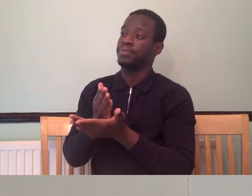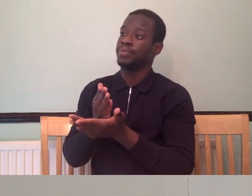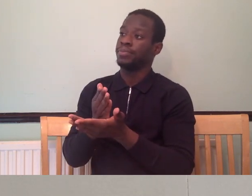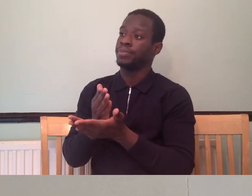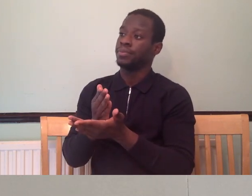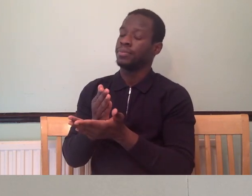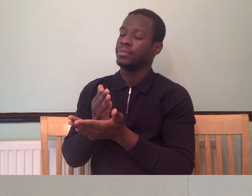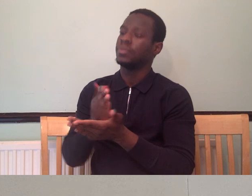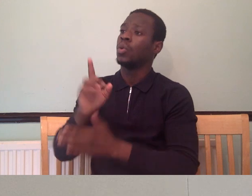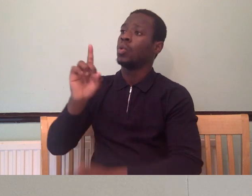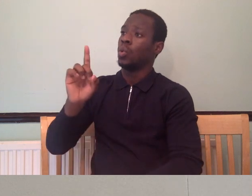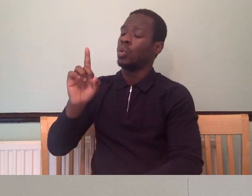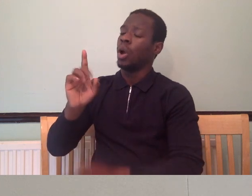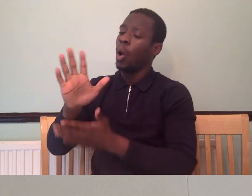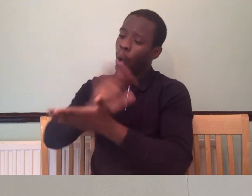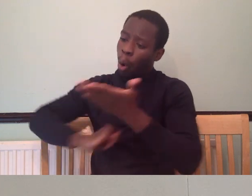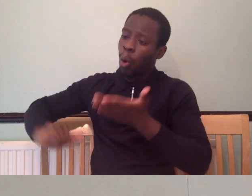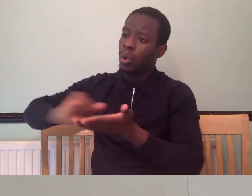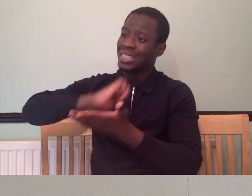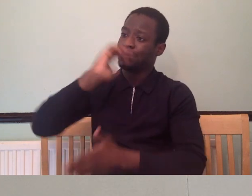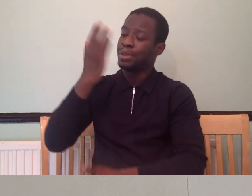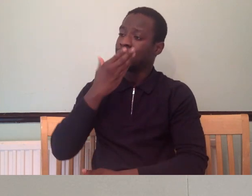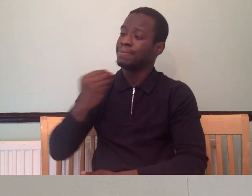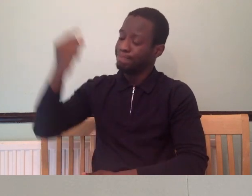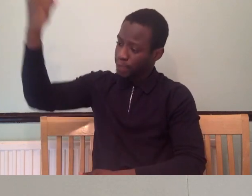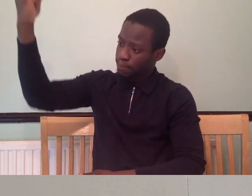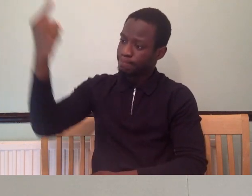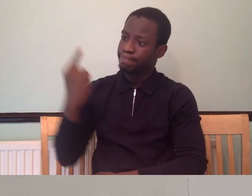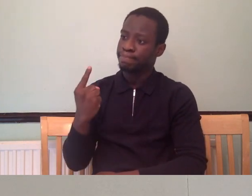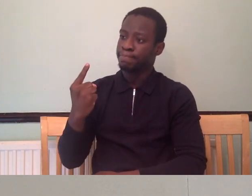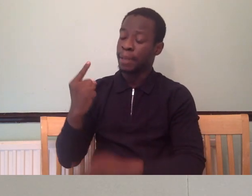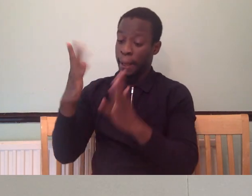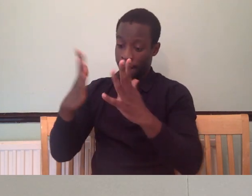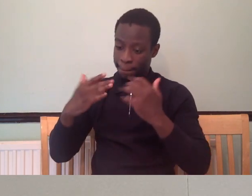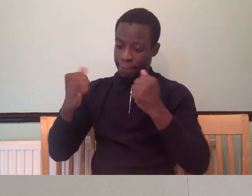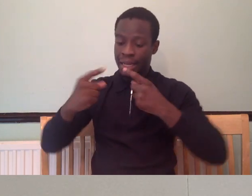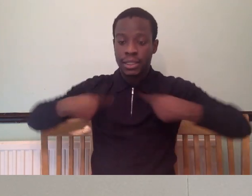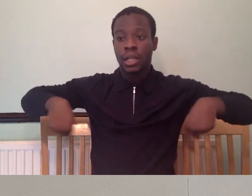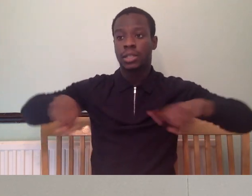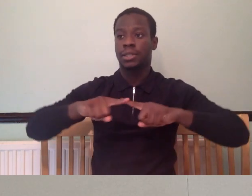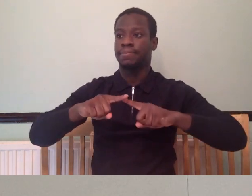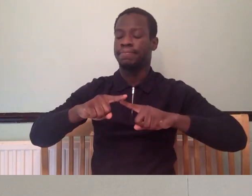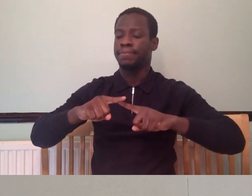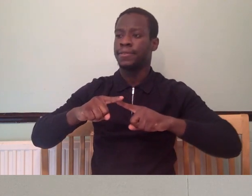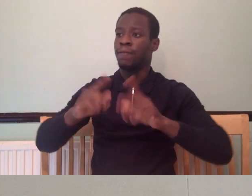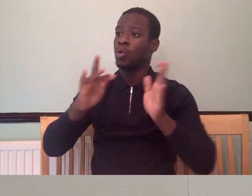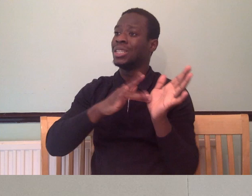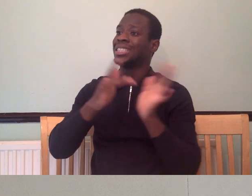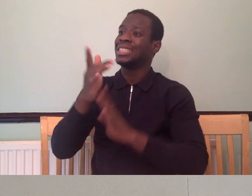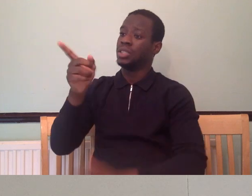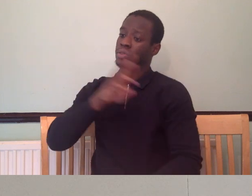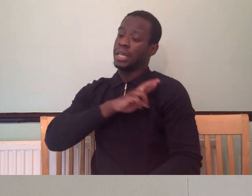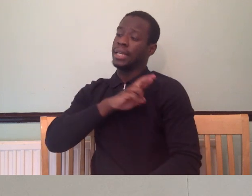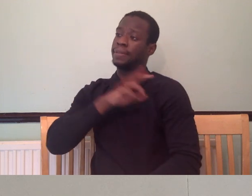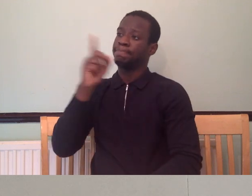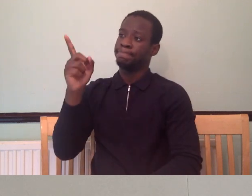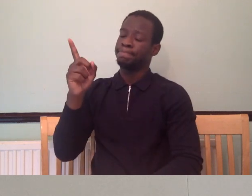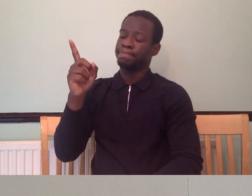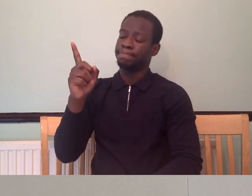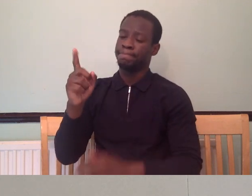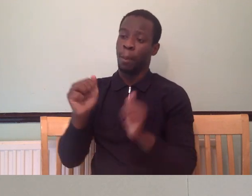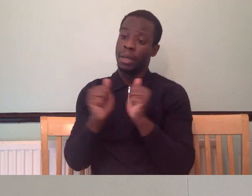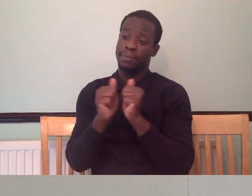come, Holy Spirit, descend upon us and bless us. For Jesus' sake.